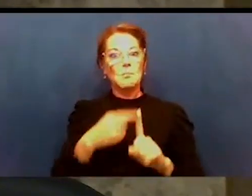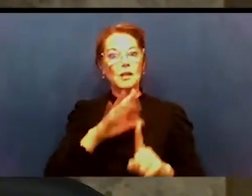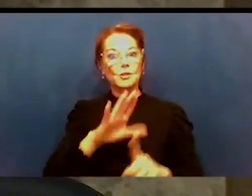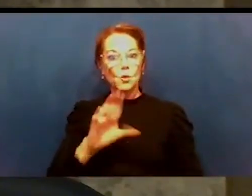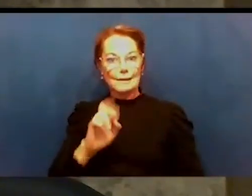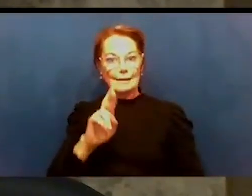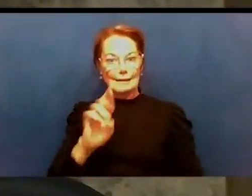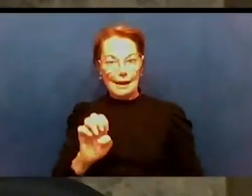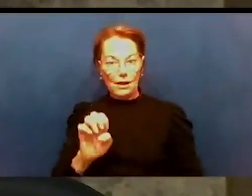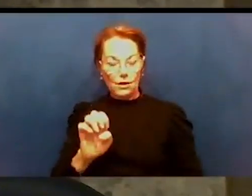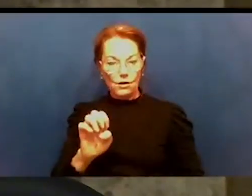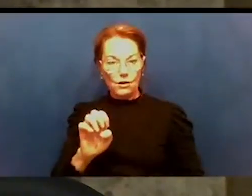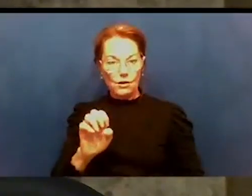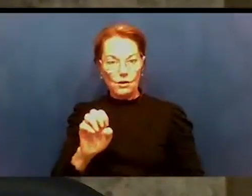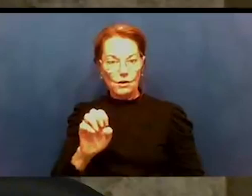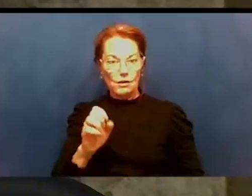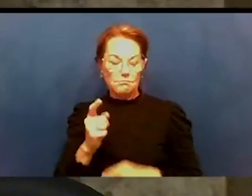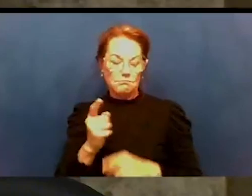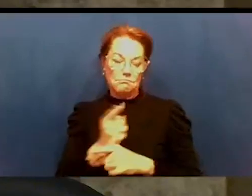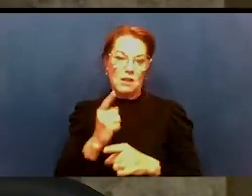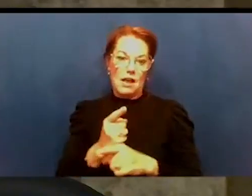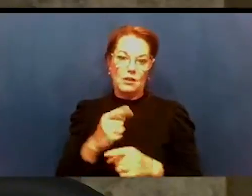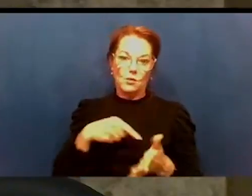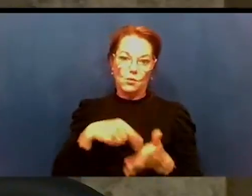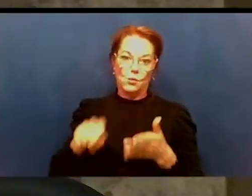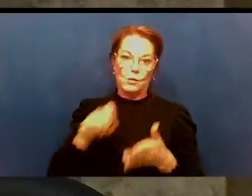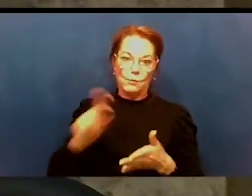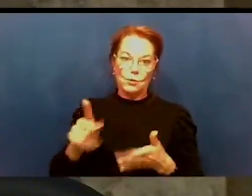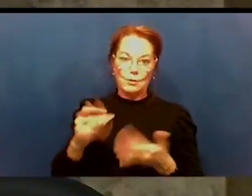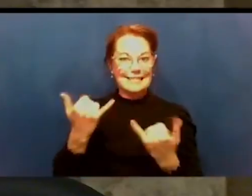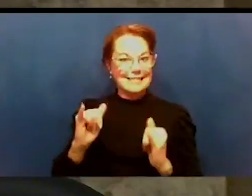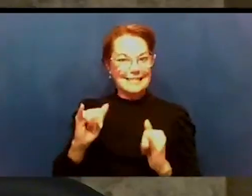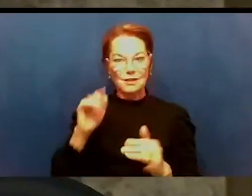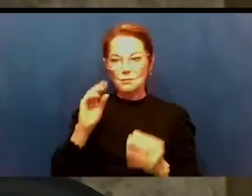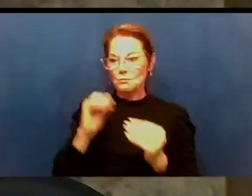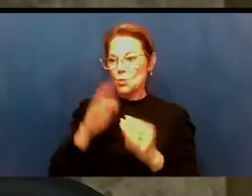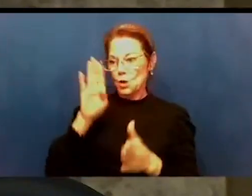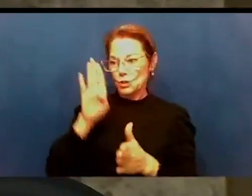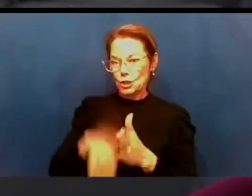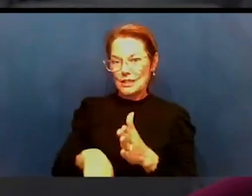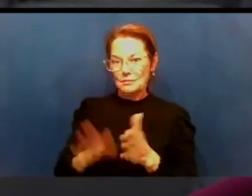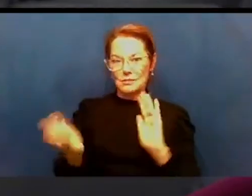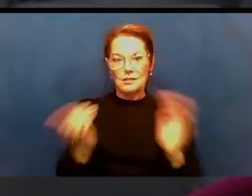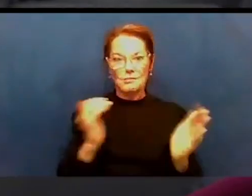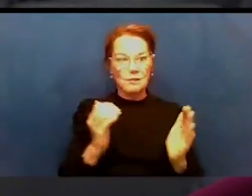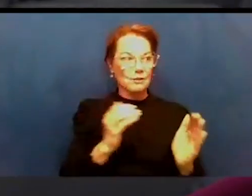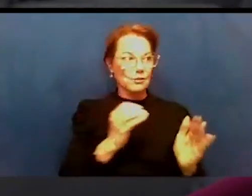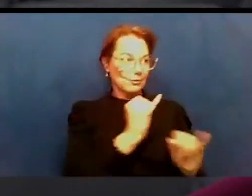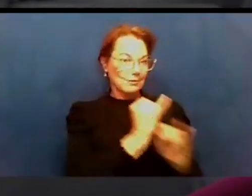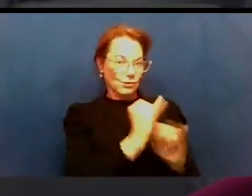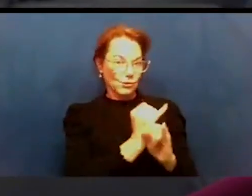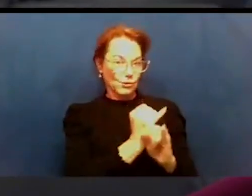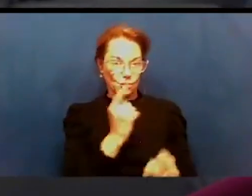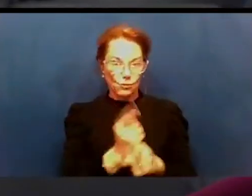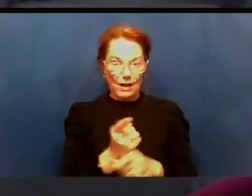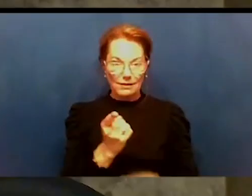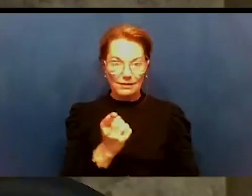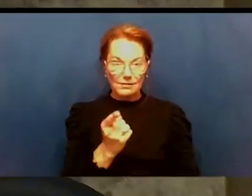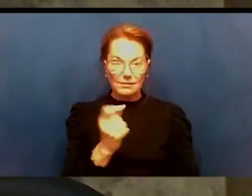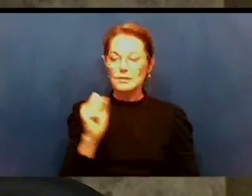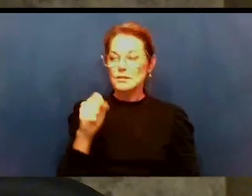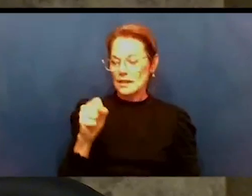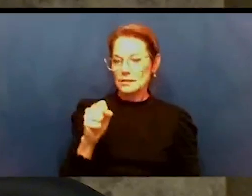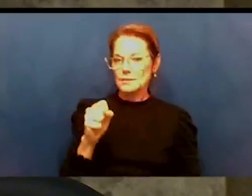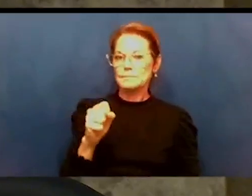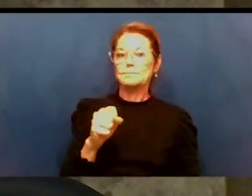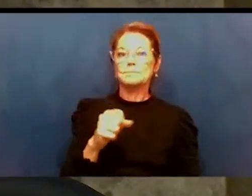an adequate reimbursement rate, is still a lot cheaper than what it would be in one of those institutions. Isn't that correct? That's also correct, sir. My mother used to